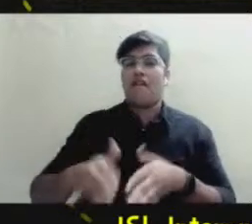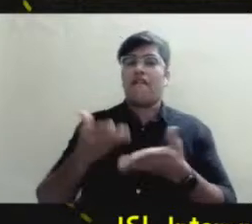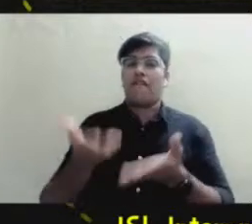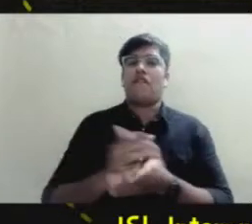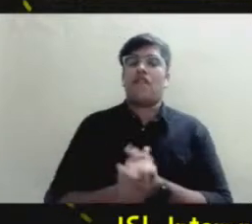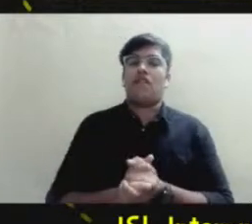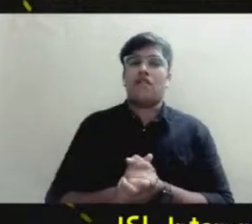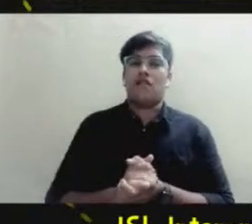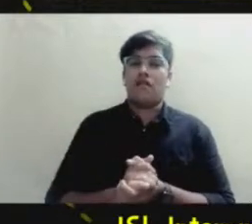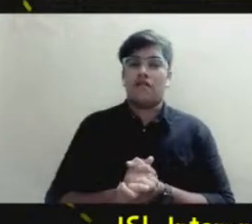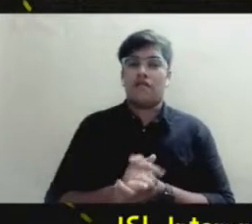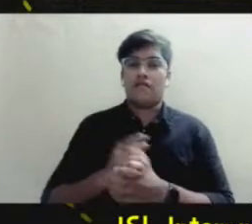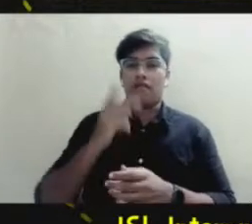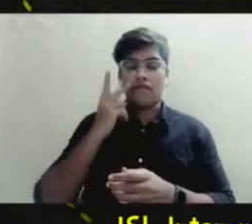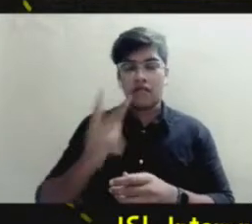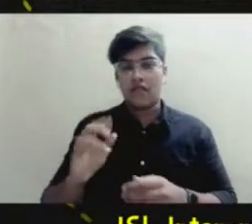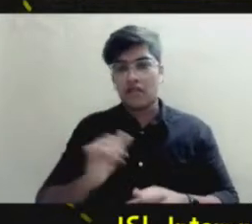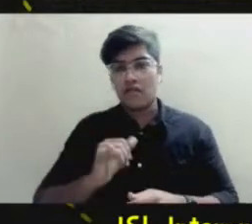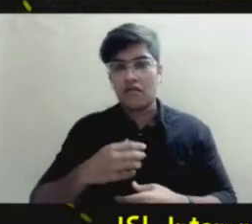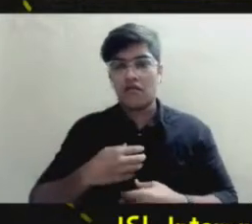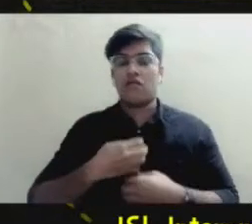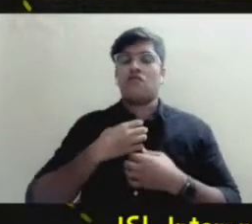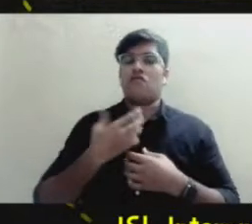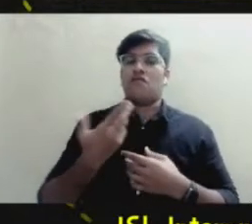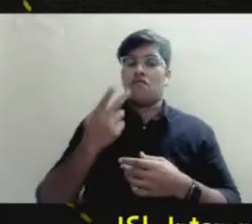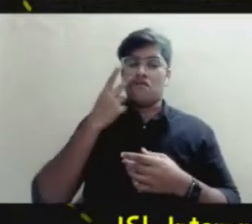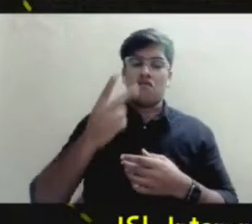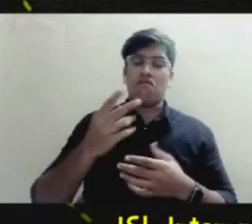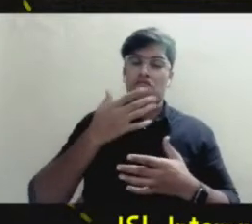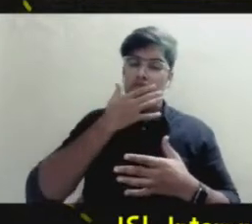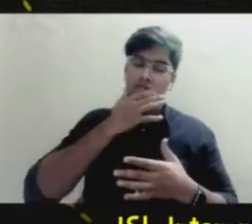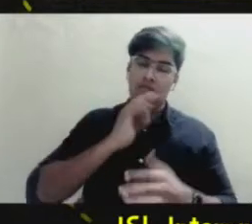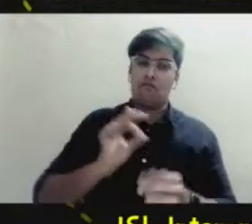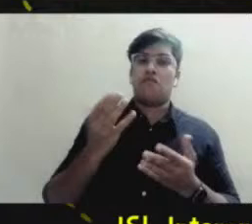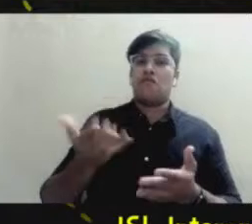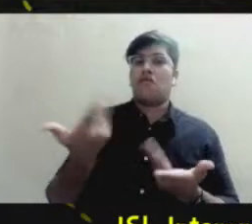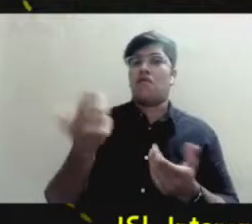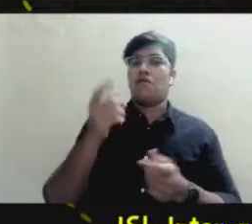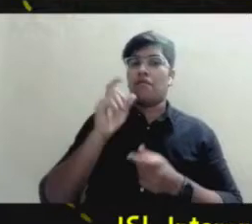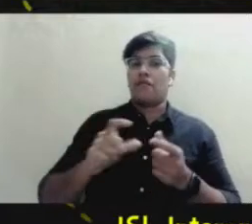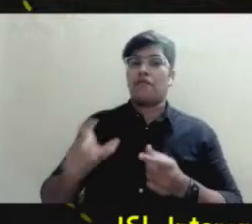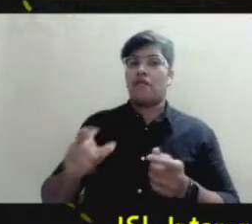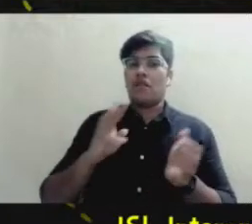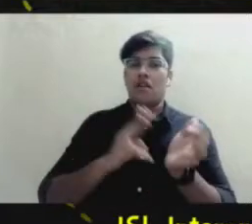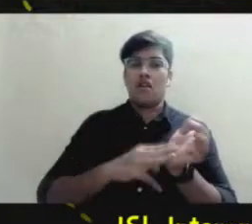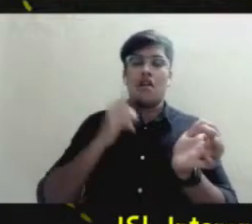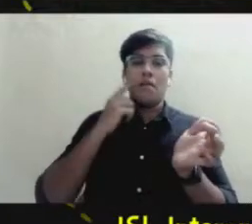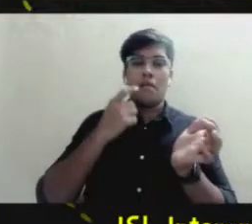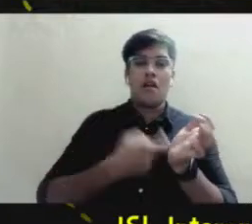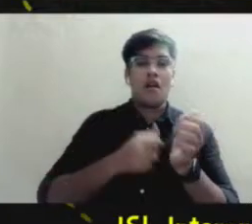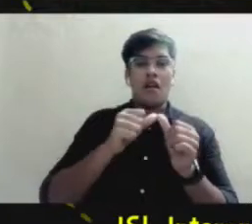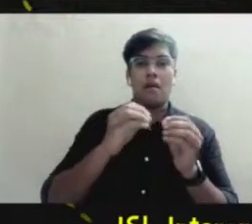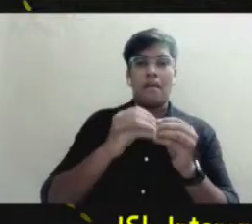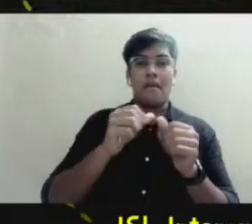fascinating to see that by and large Mirabai has been sung,